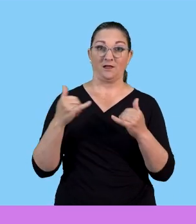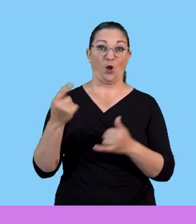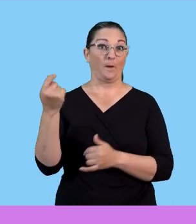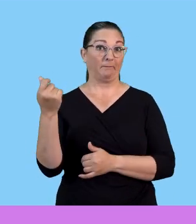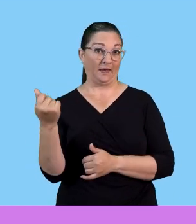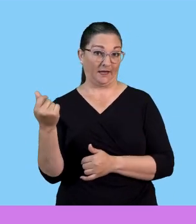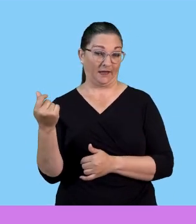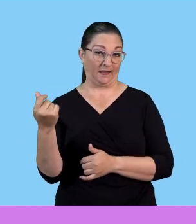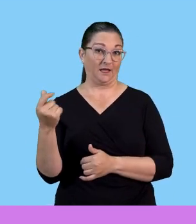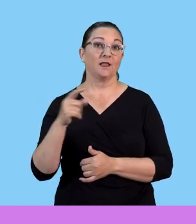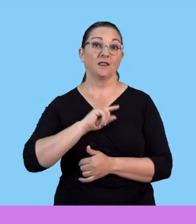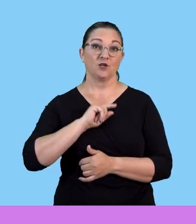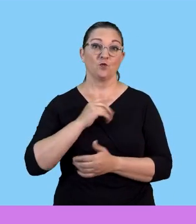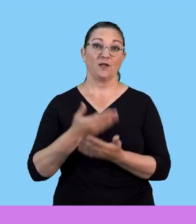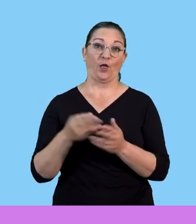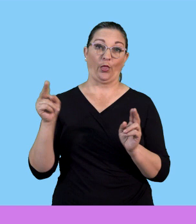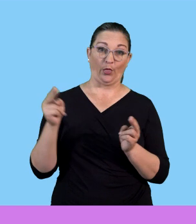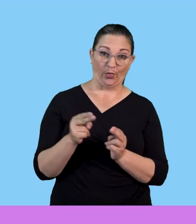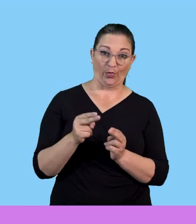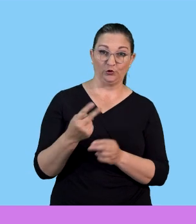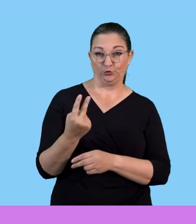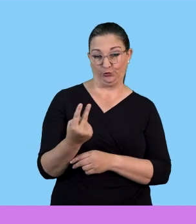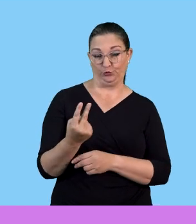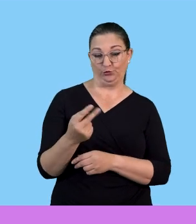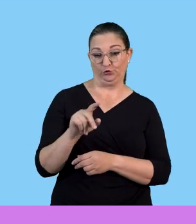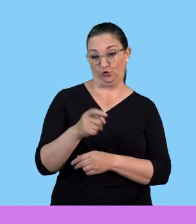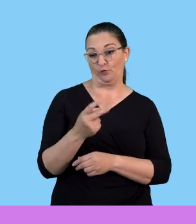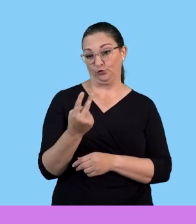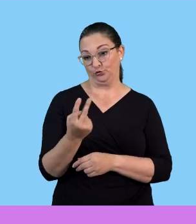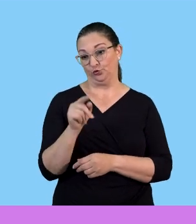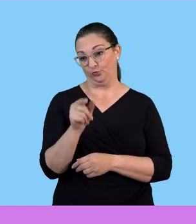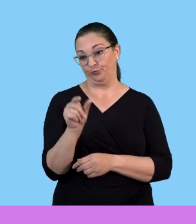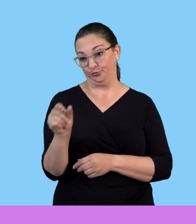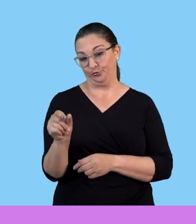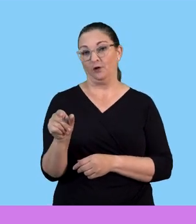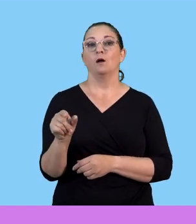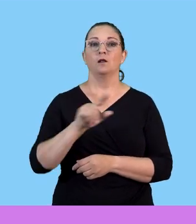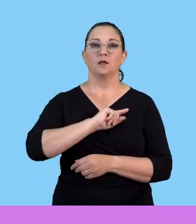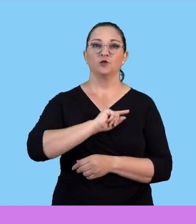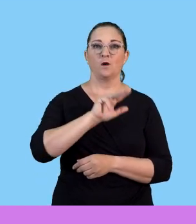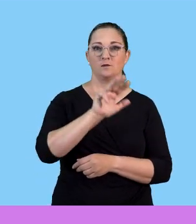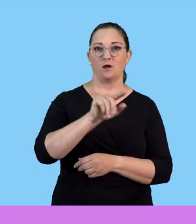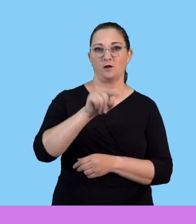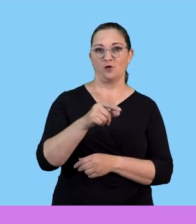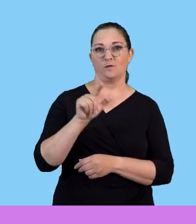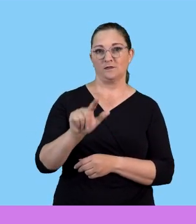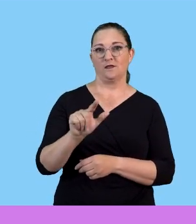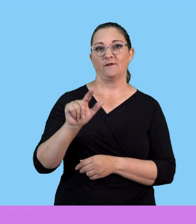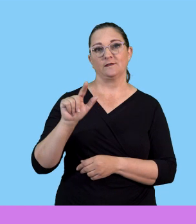9,765, but because it's money, we are going to round to two decimals, so it's going to be